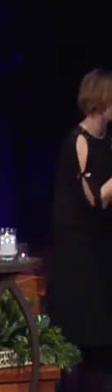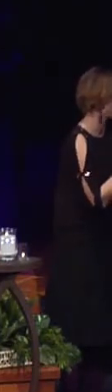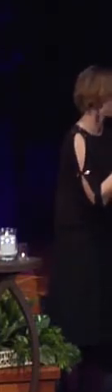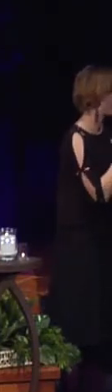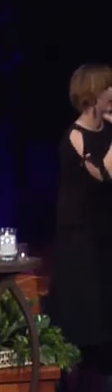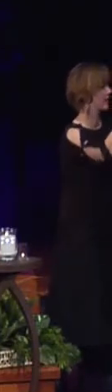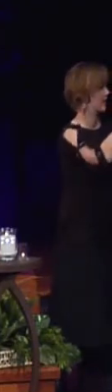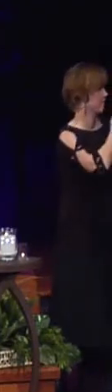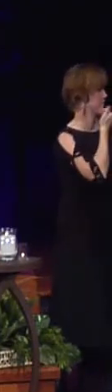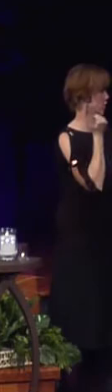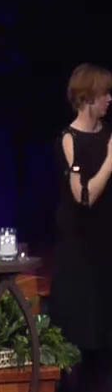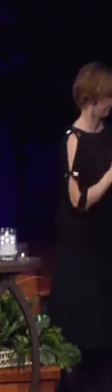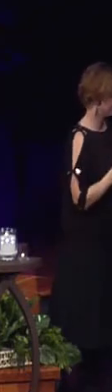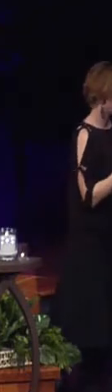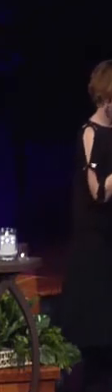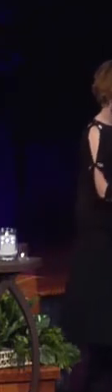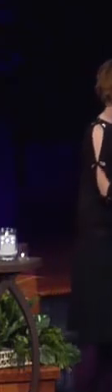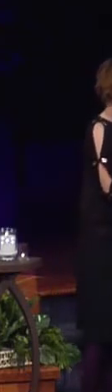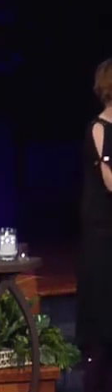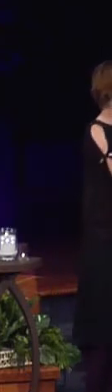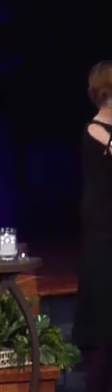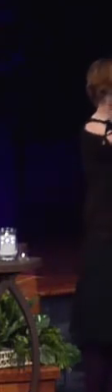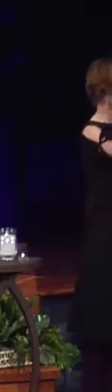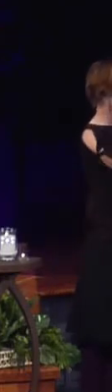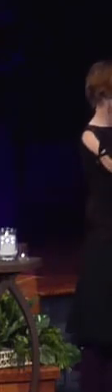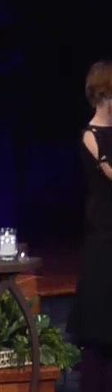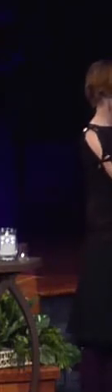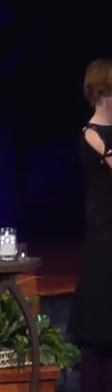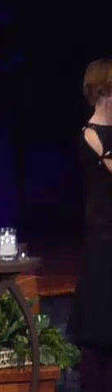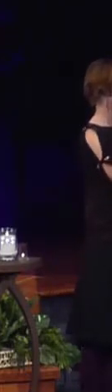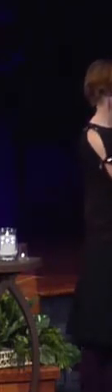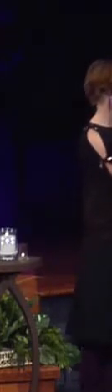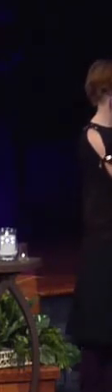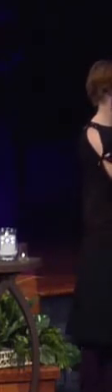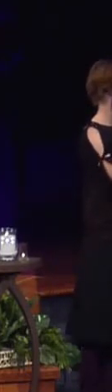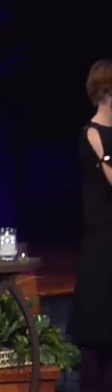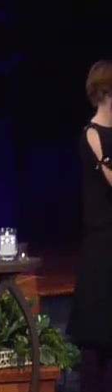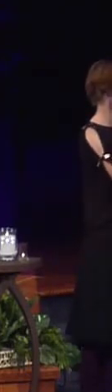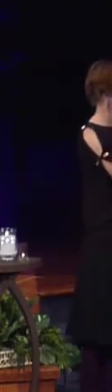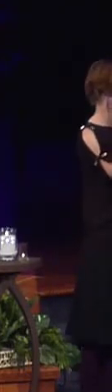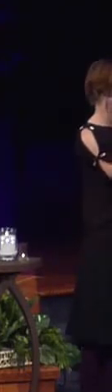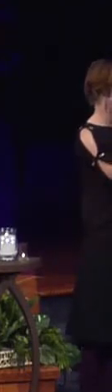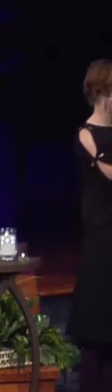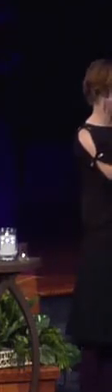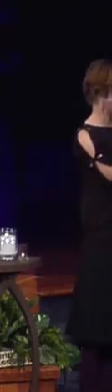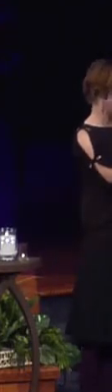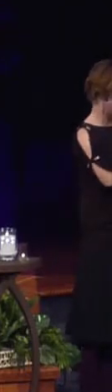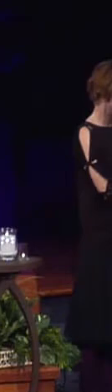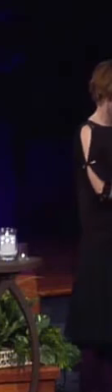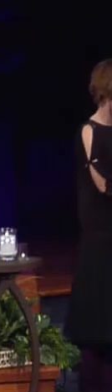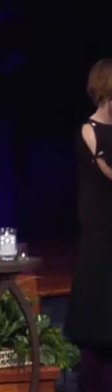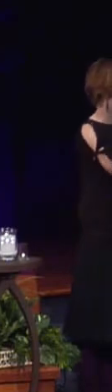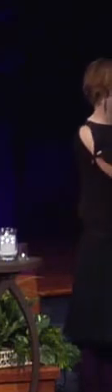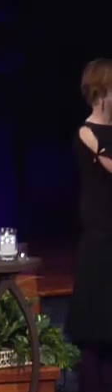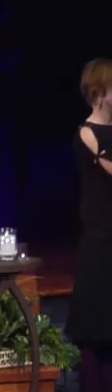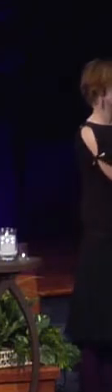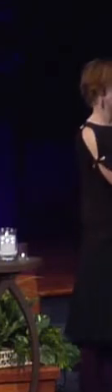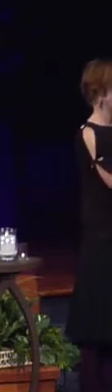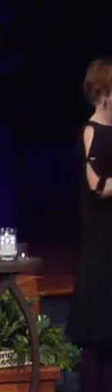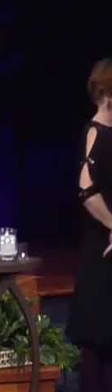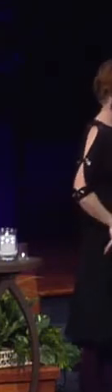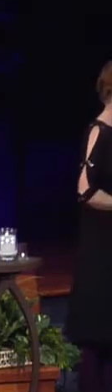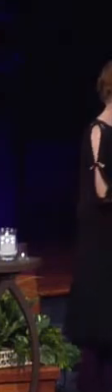analogy. He says, imagine that you go to meet some friends at a tavern, and when you get there, you realize that you've arrived late.